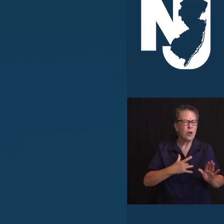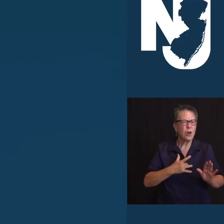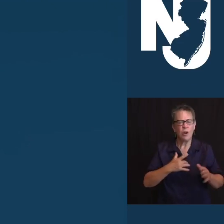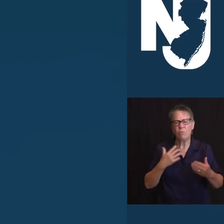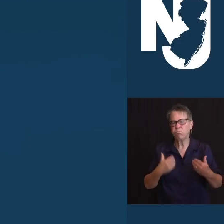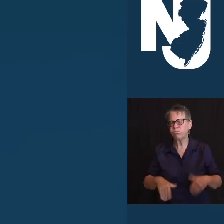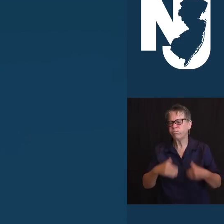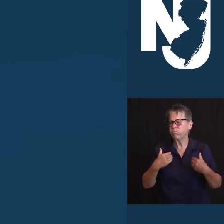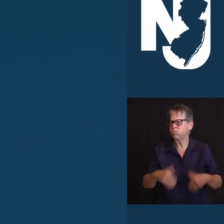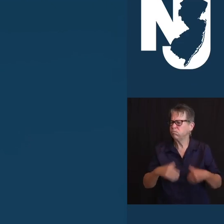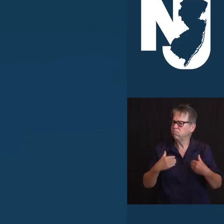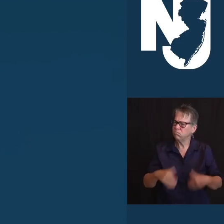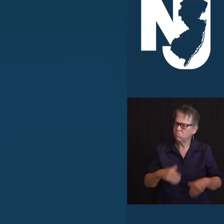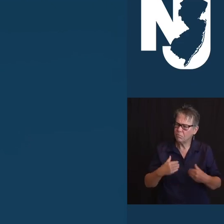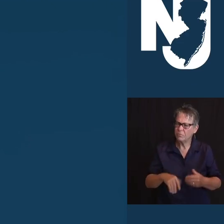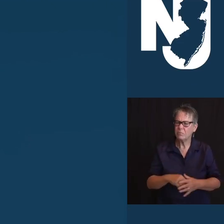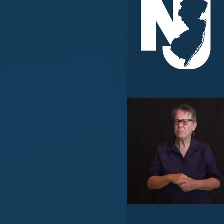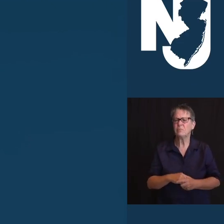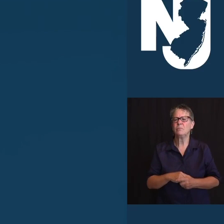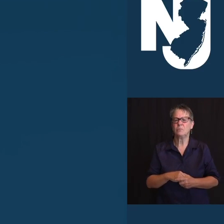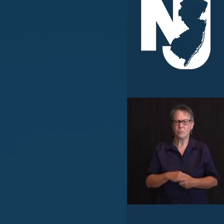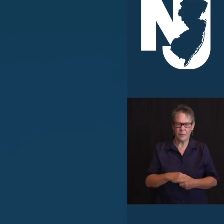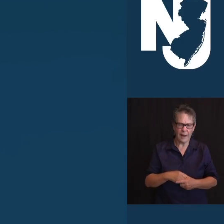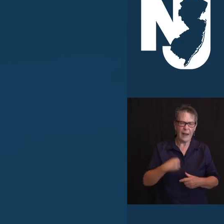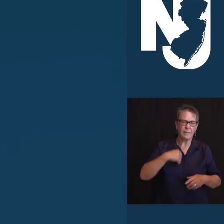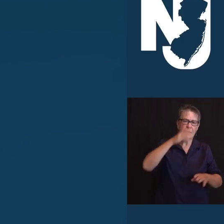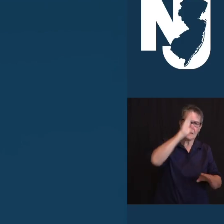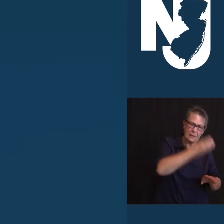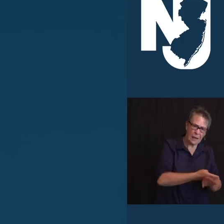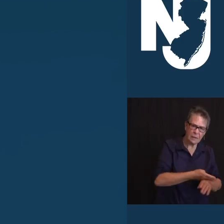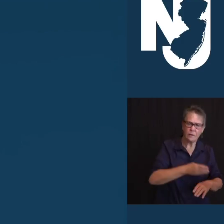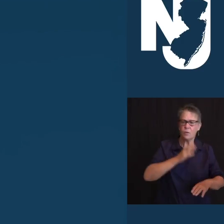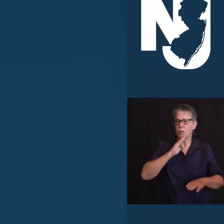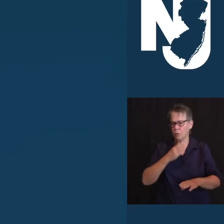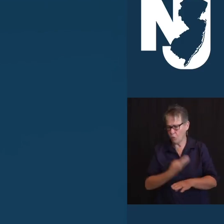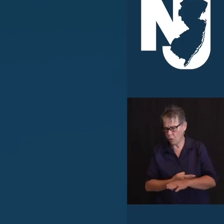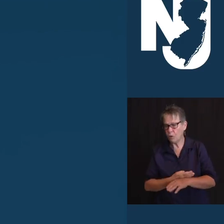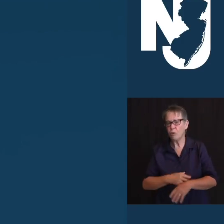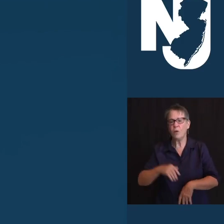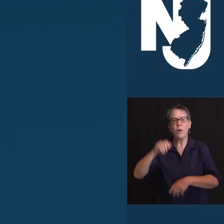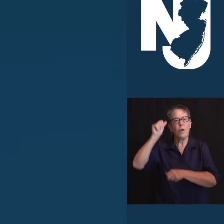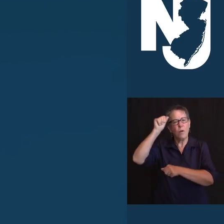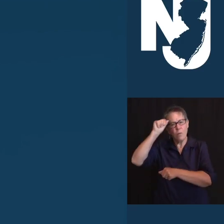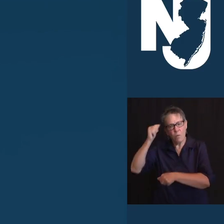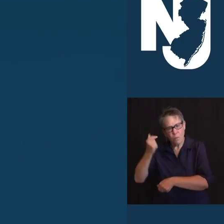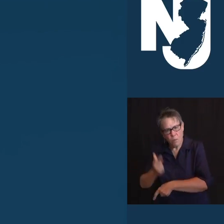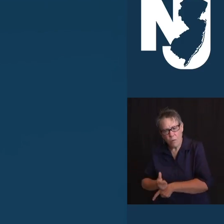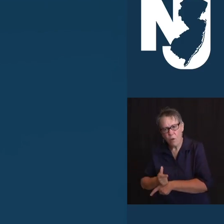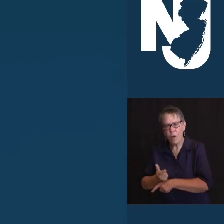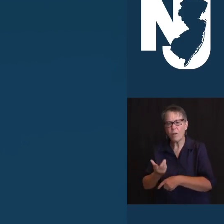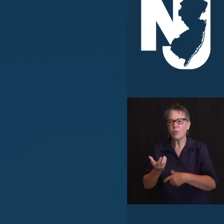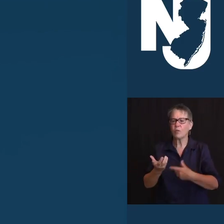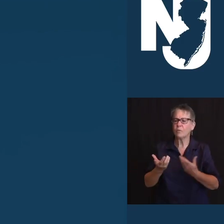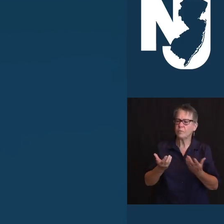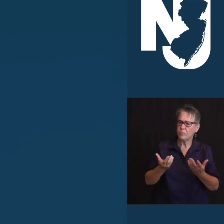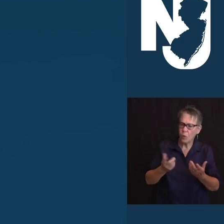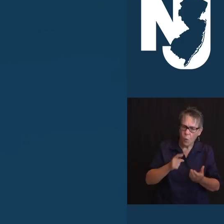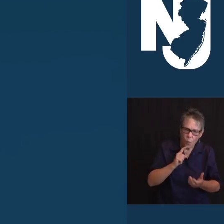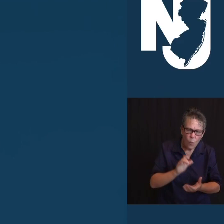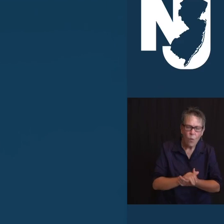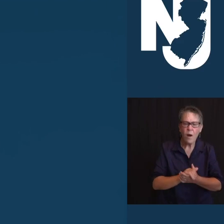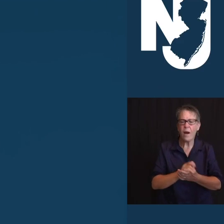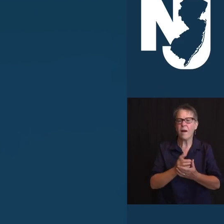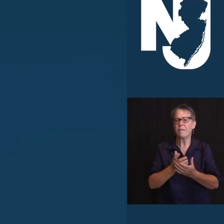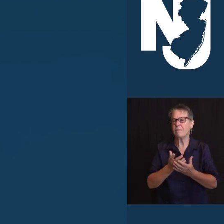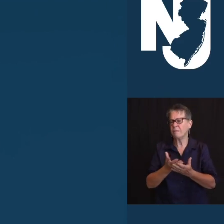as well as his brother George, his nieces Crystal, Brittany, Kachina. He's also survived by his dear